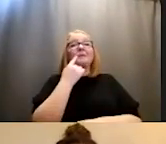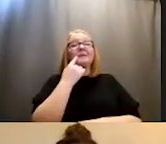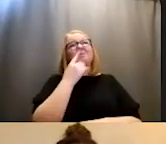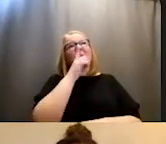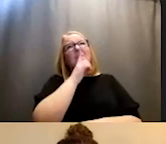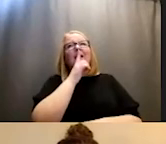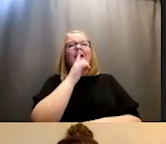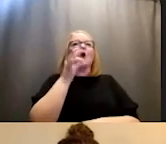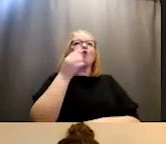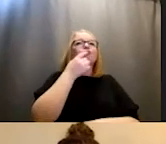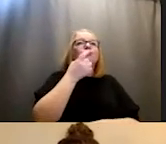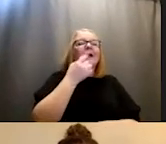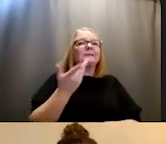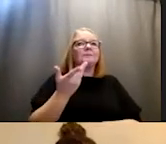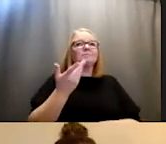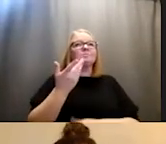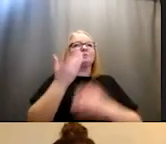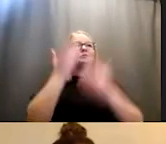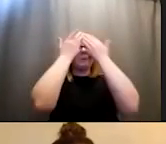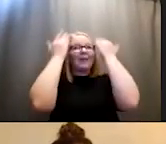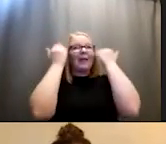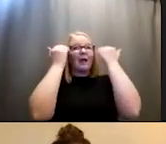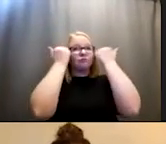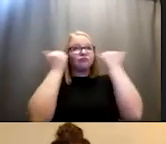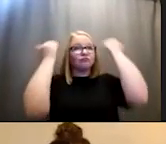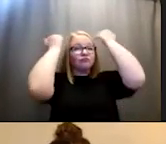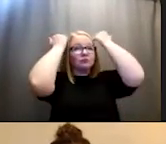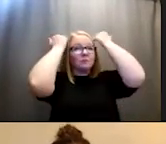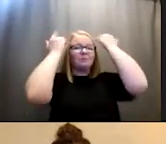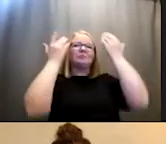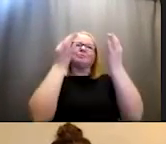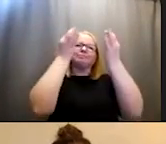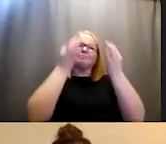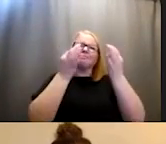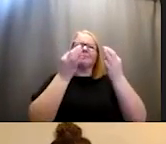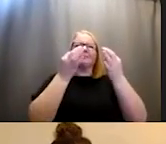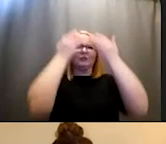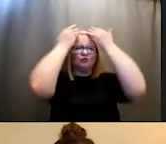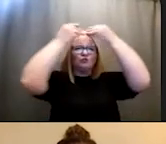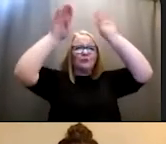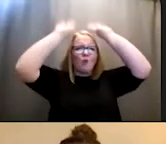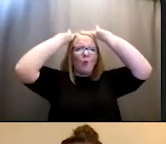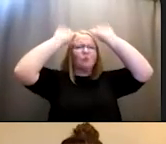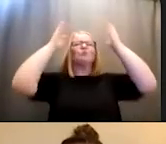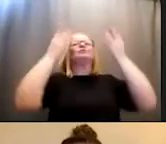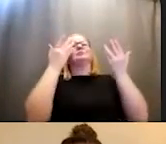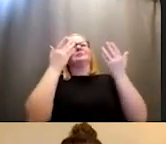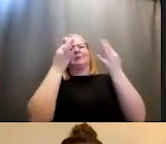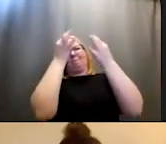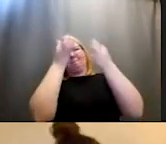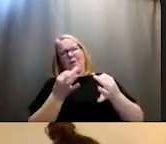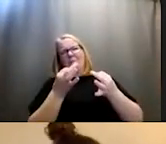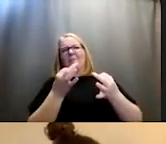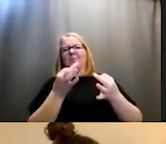And also the kind of hairstyles are relatively styled, chignoned, set hair, and it looks